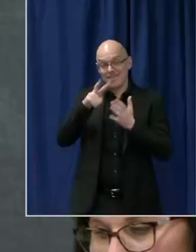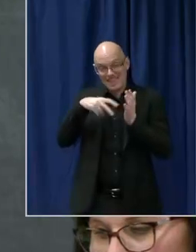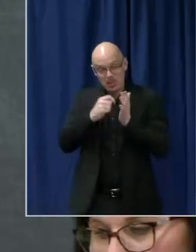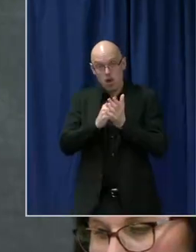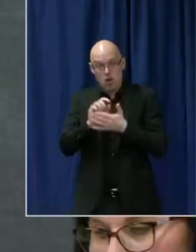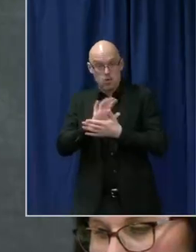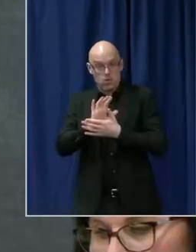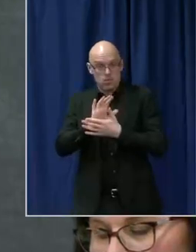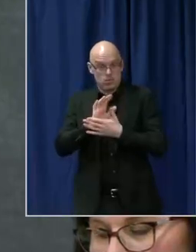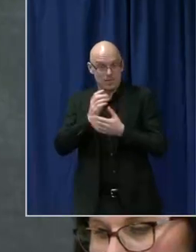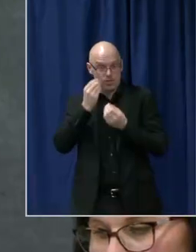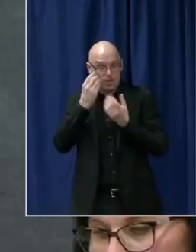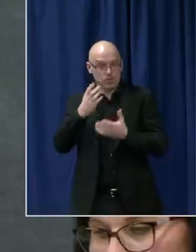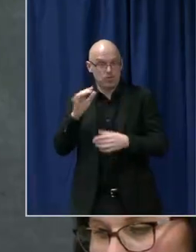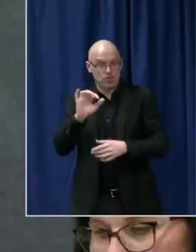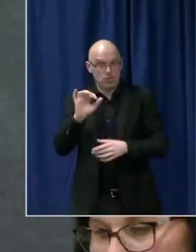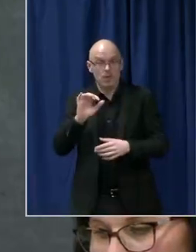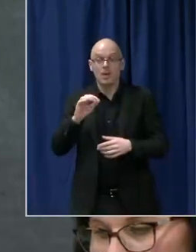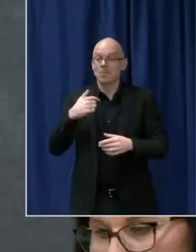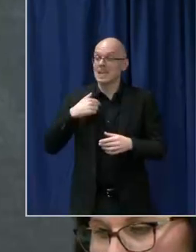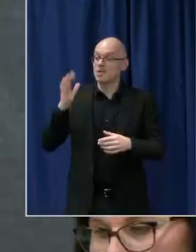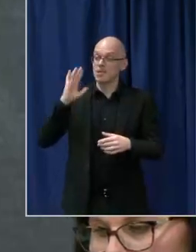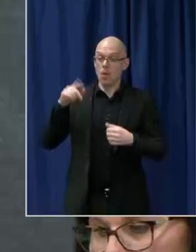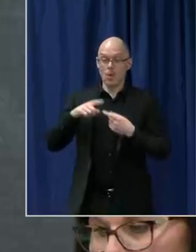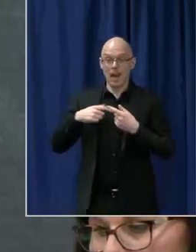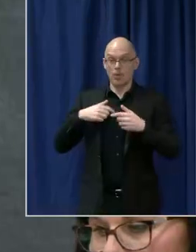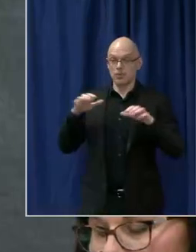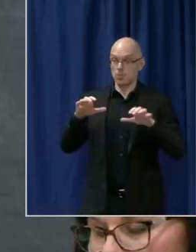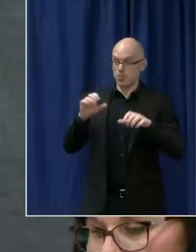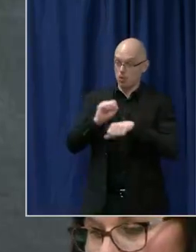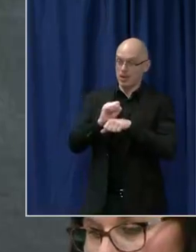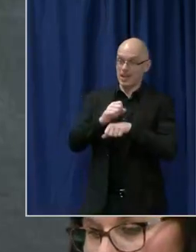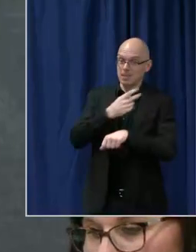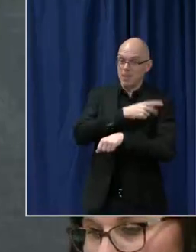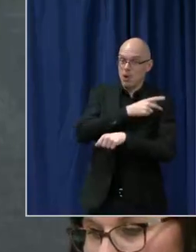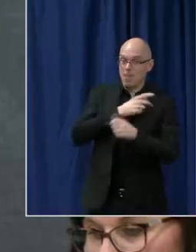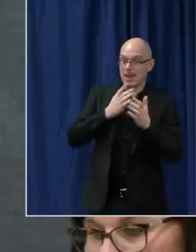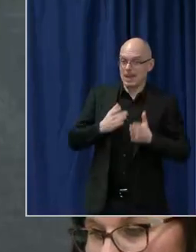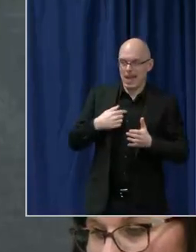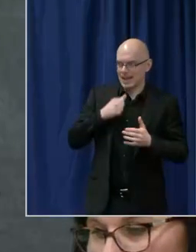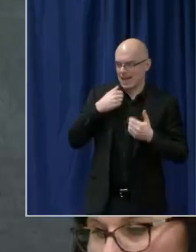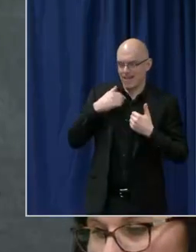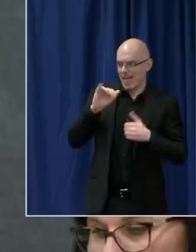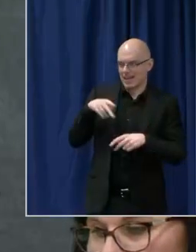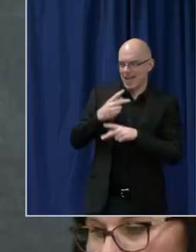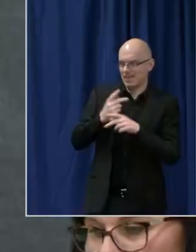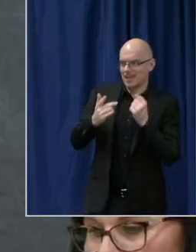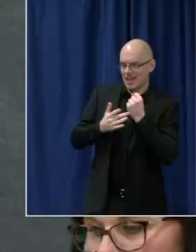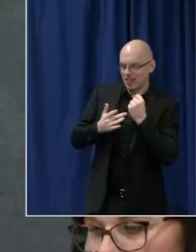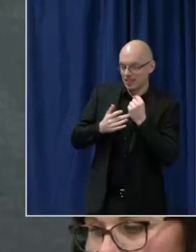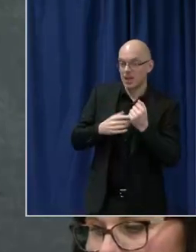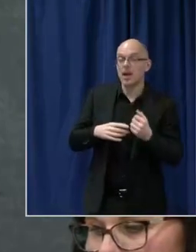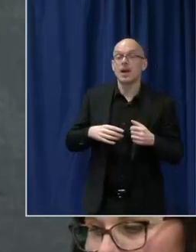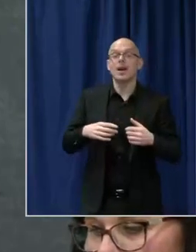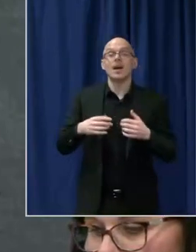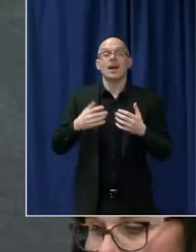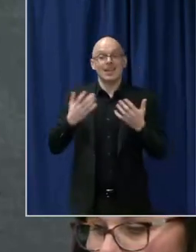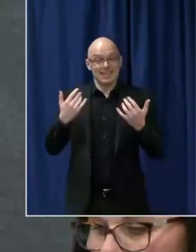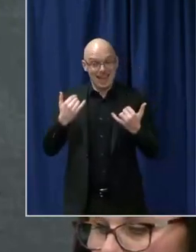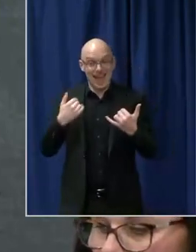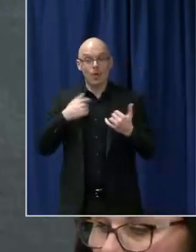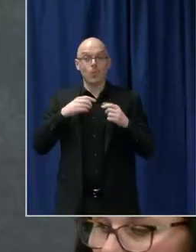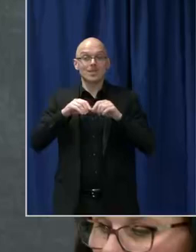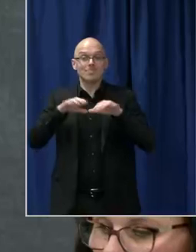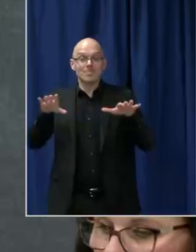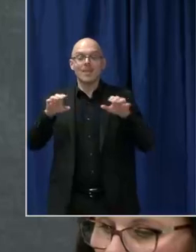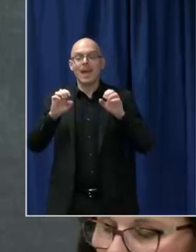I don't have that. One thing that my office does help with is we put out the educational standards for EMS